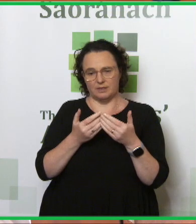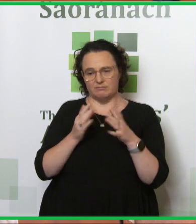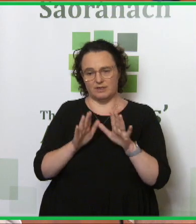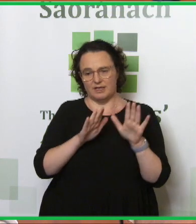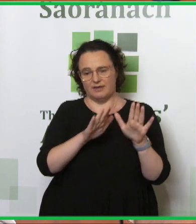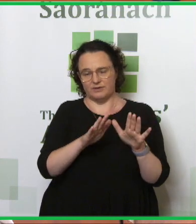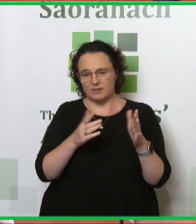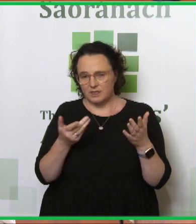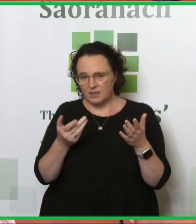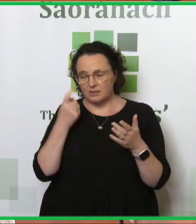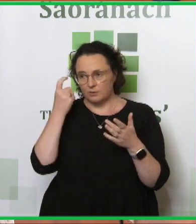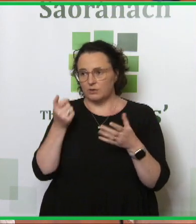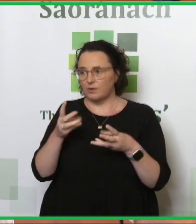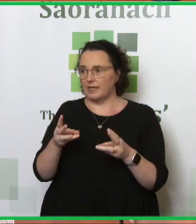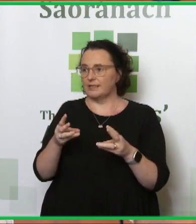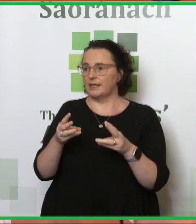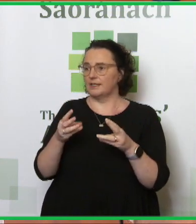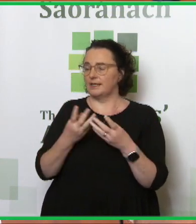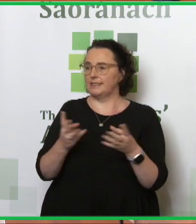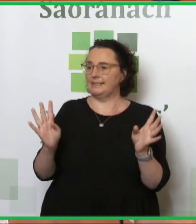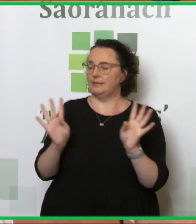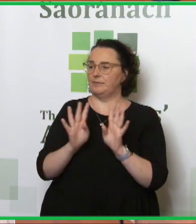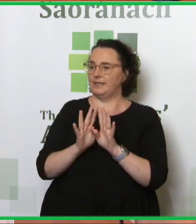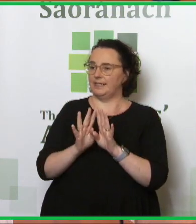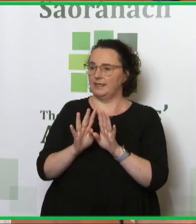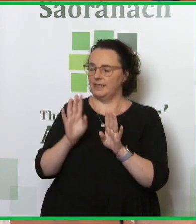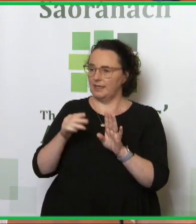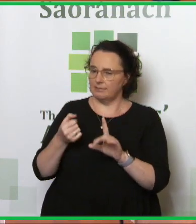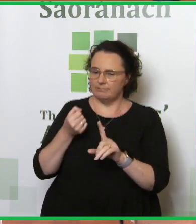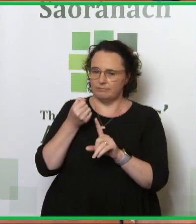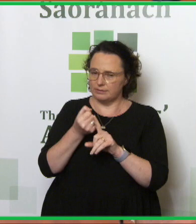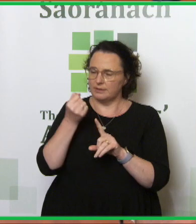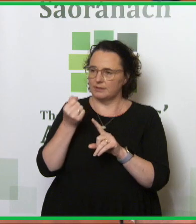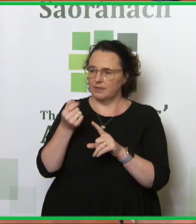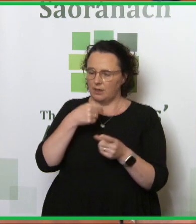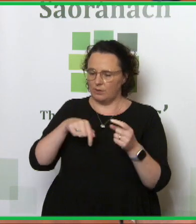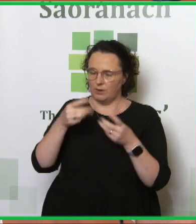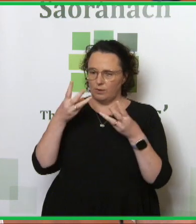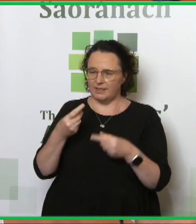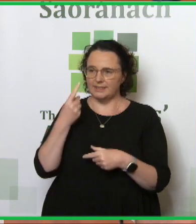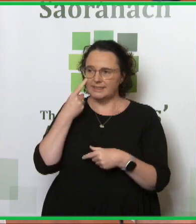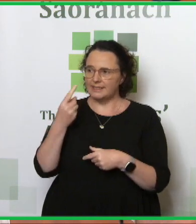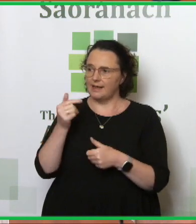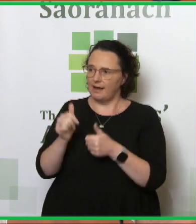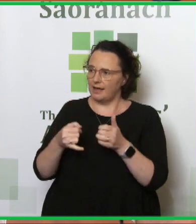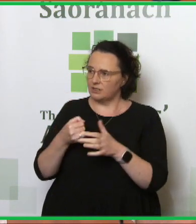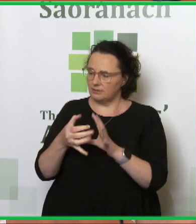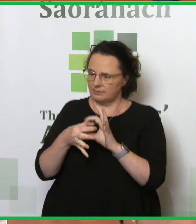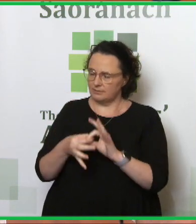to emphasise that we want to see action on legislation, and